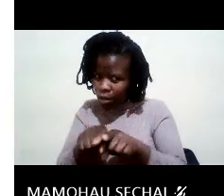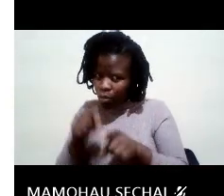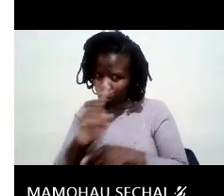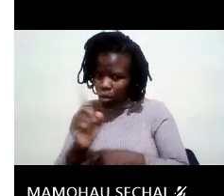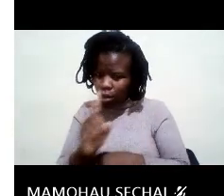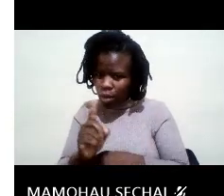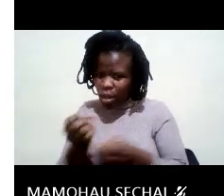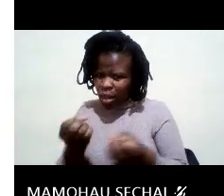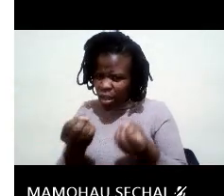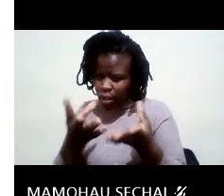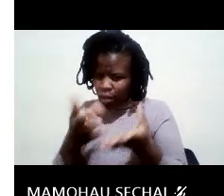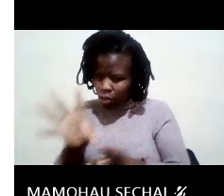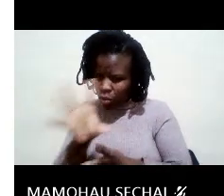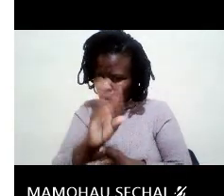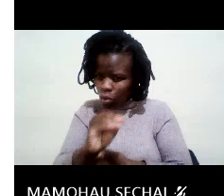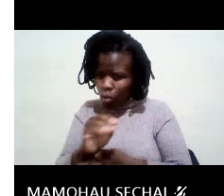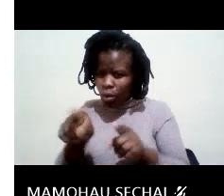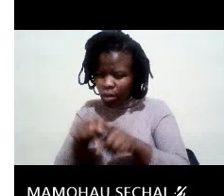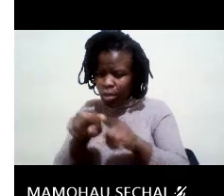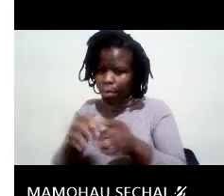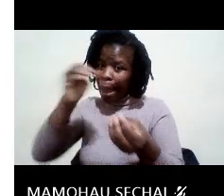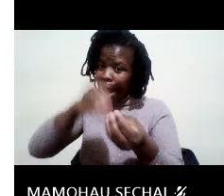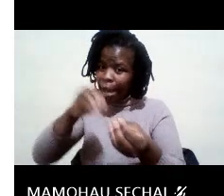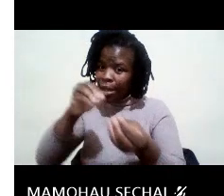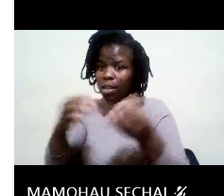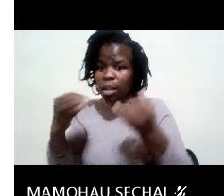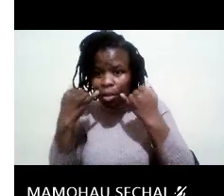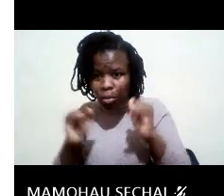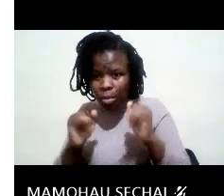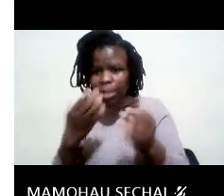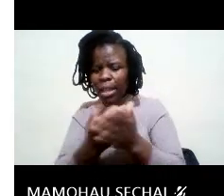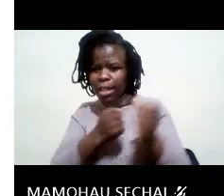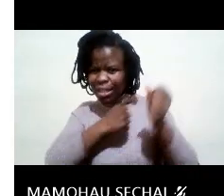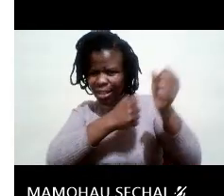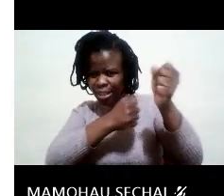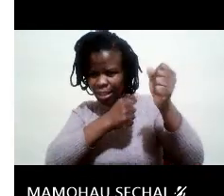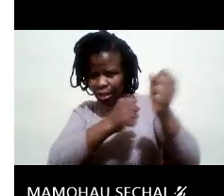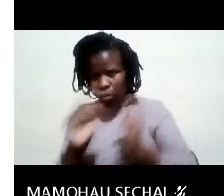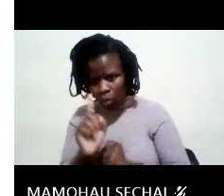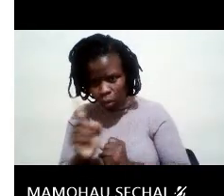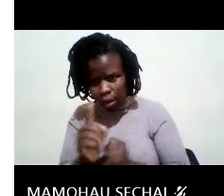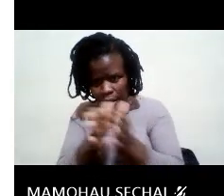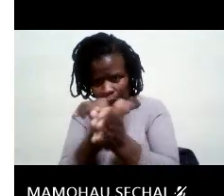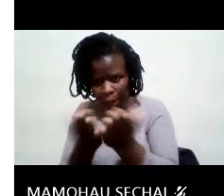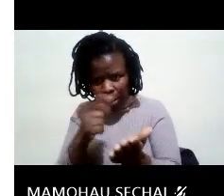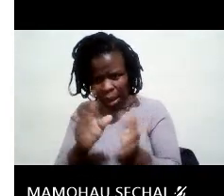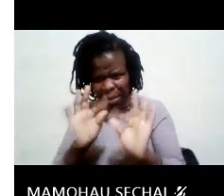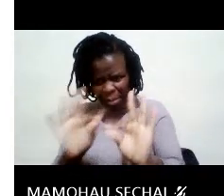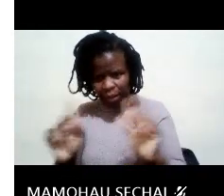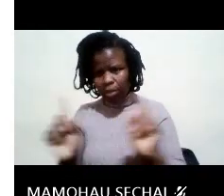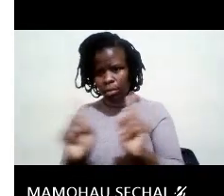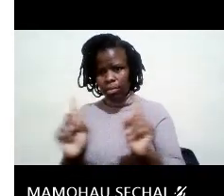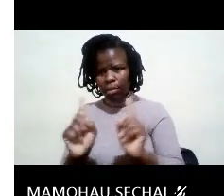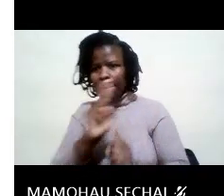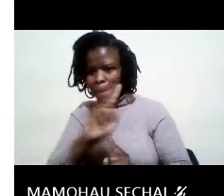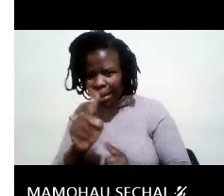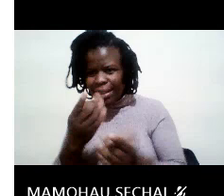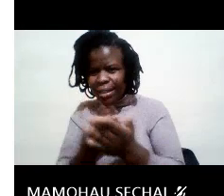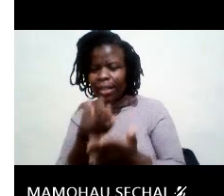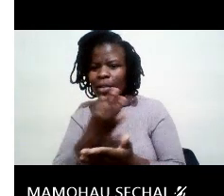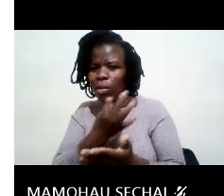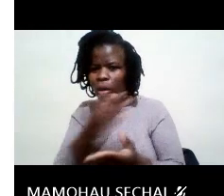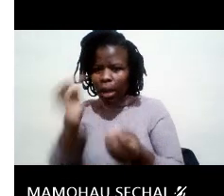what additional information can we suggest for the textbook? The textbook is not perfect. So what can we say, you know what, this would be a good